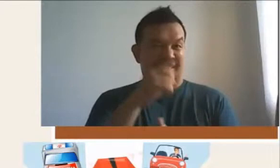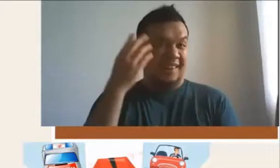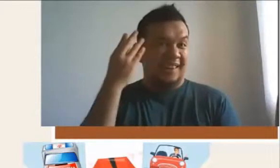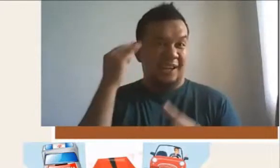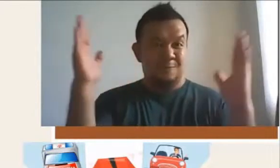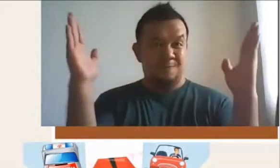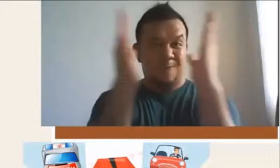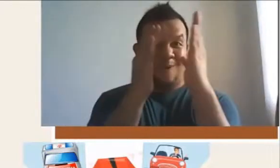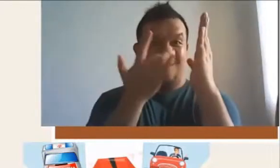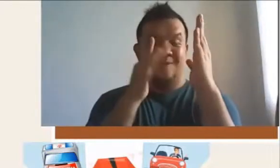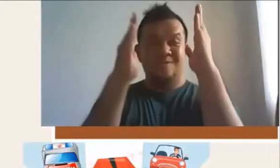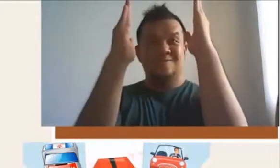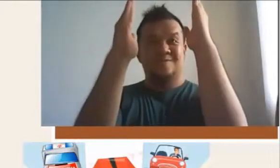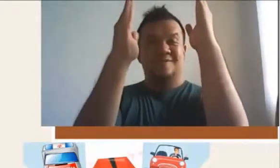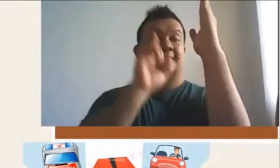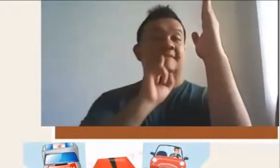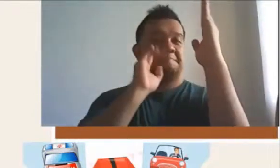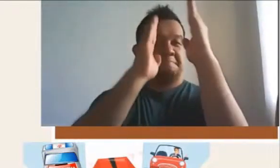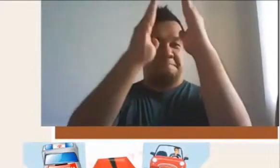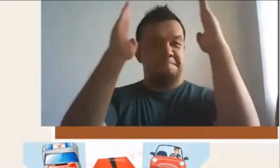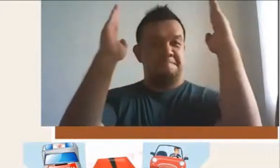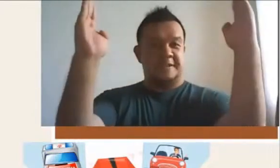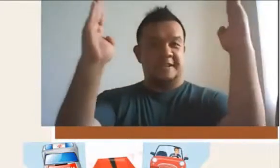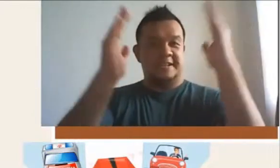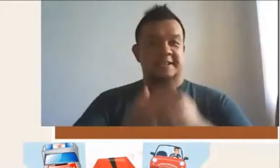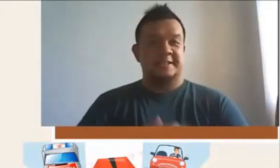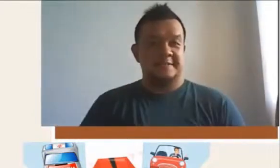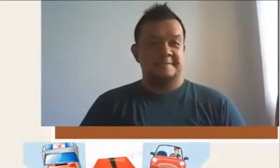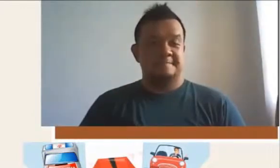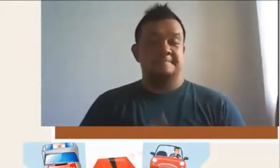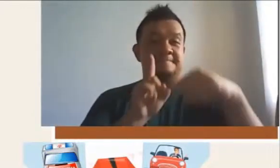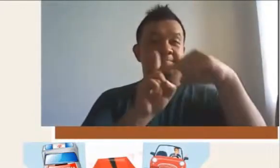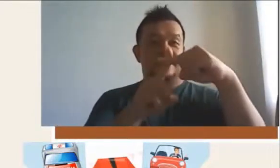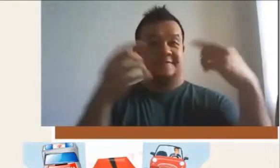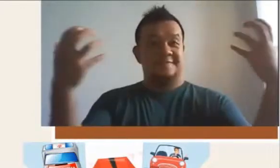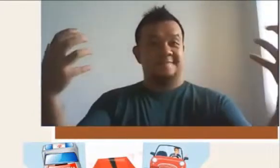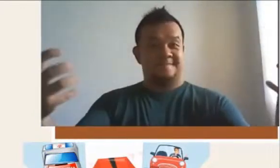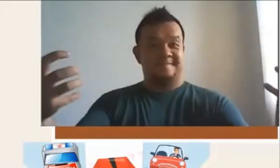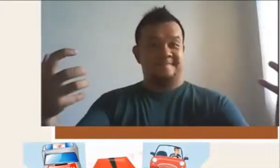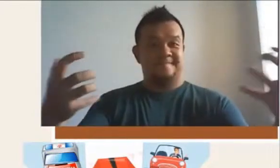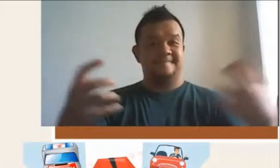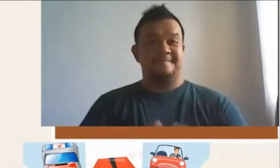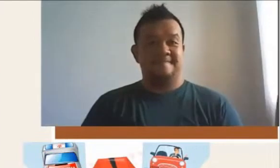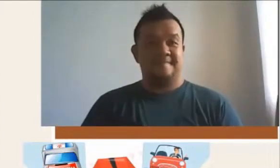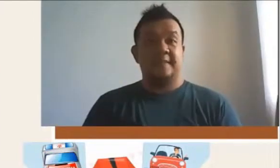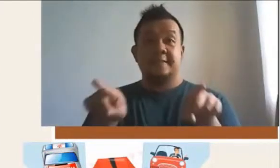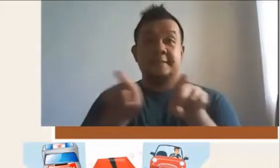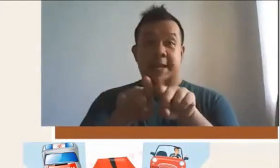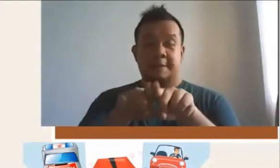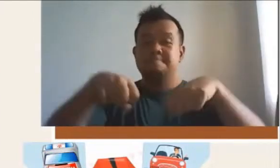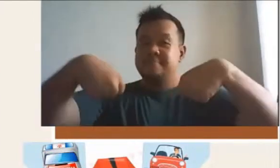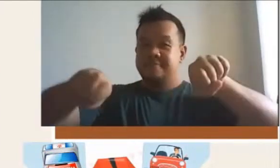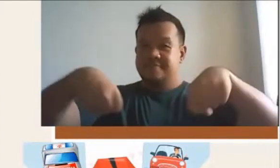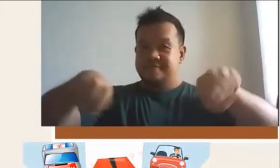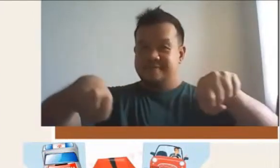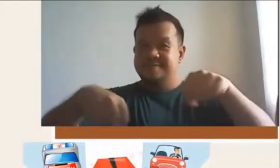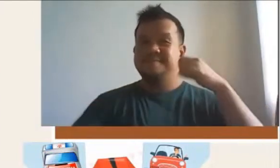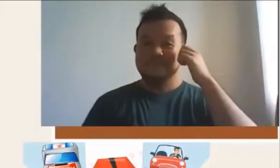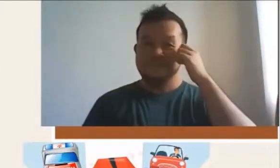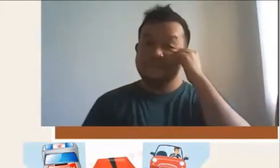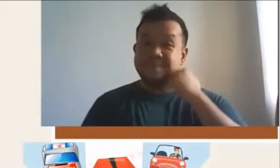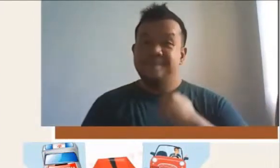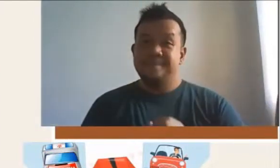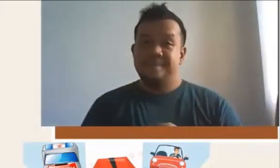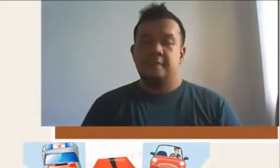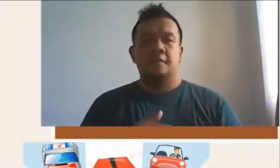malaki, mas maganda. Same din yan sa motor. We use the mirrors there. Yun nga yung kanina,